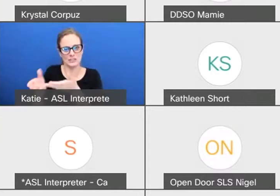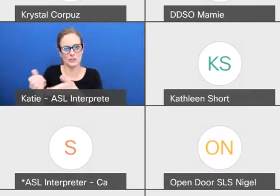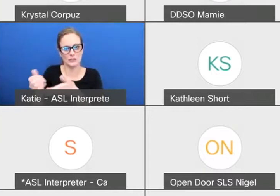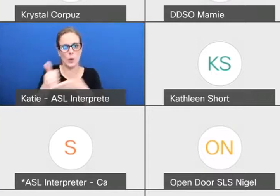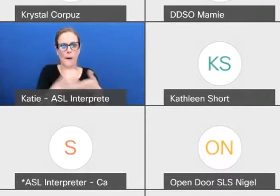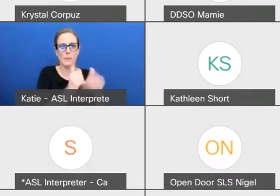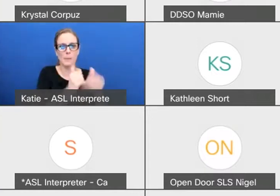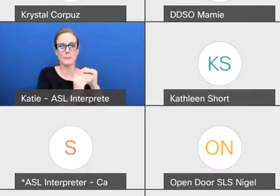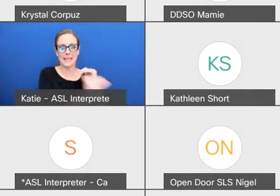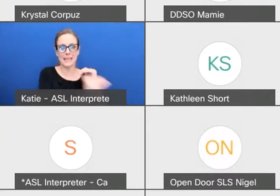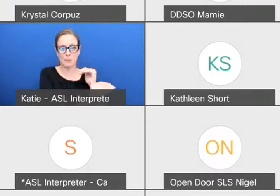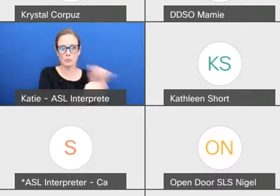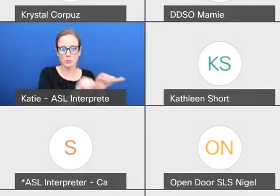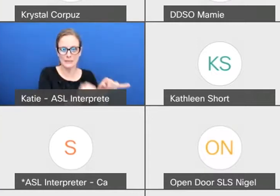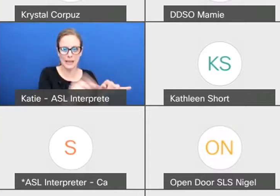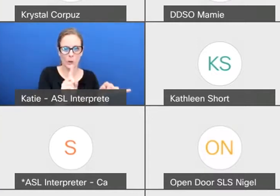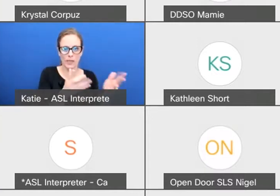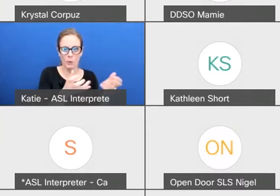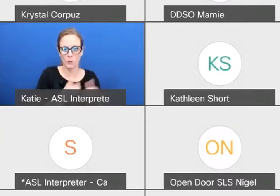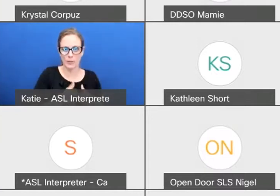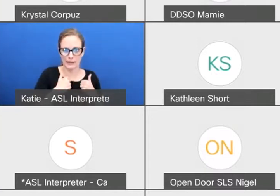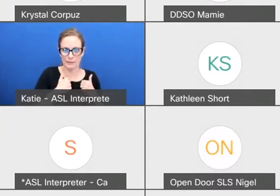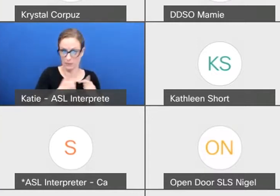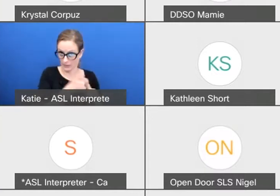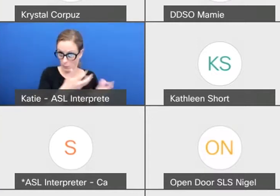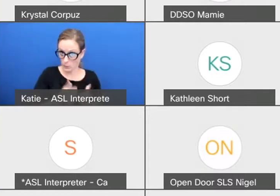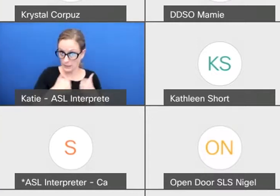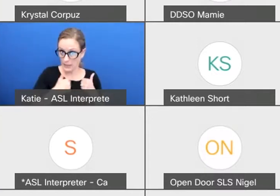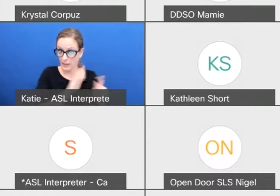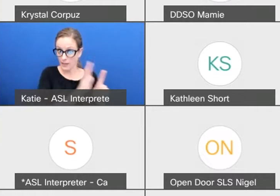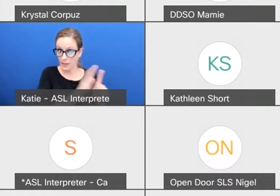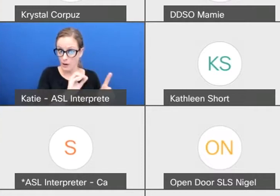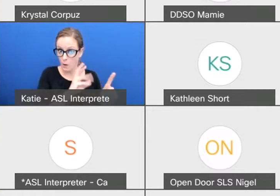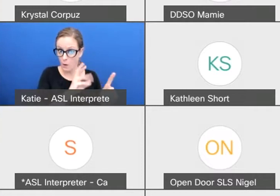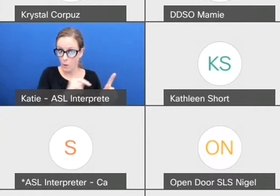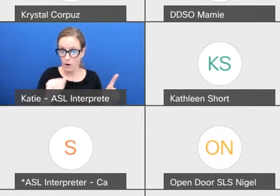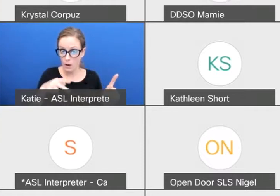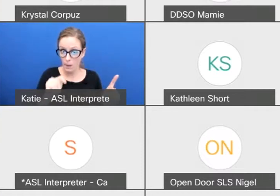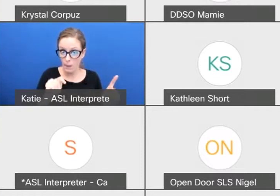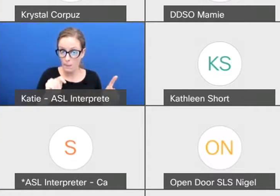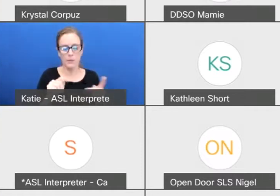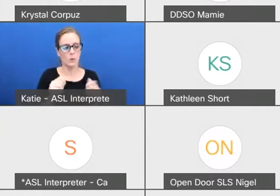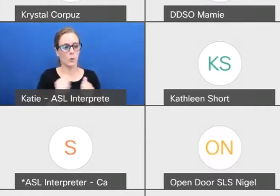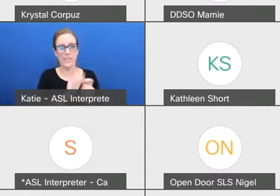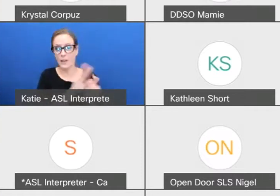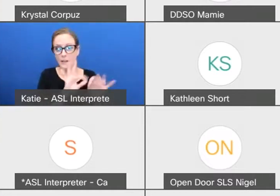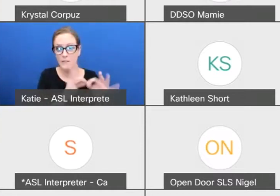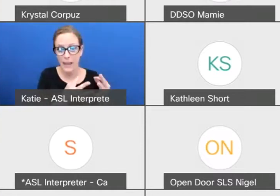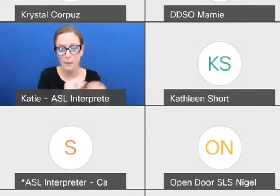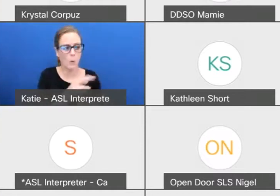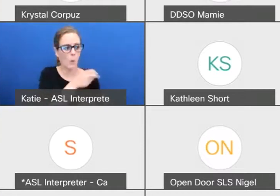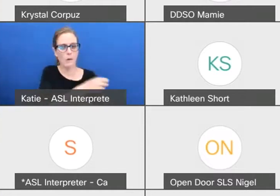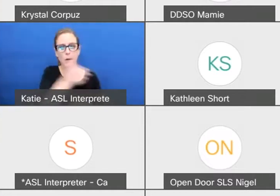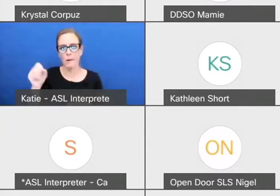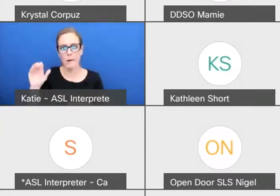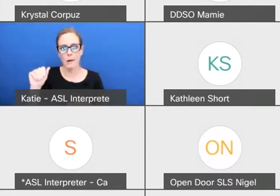to live. So if they want to live in their own apartment, if they want to live with their family, if they want to live, in a care home, wherever they